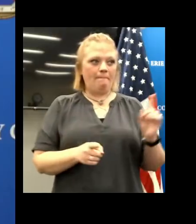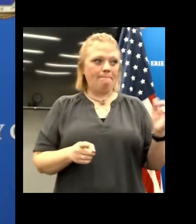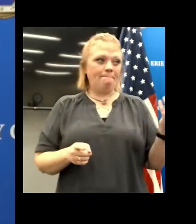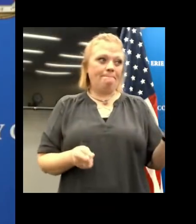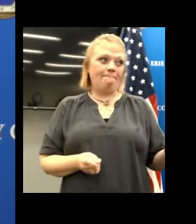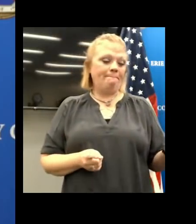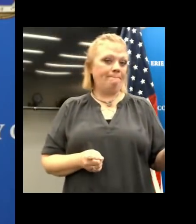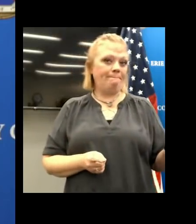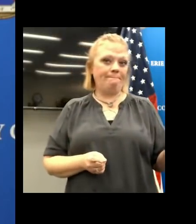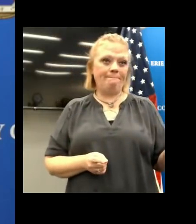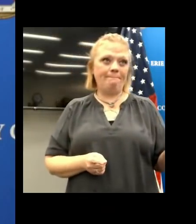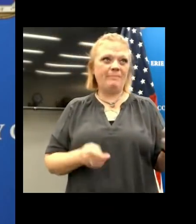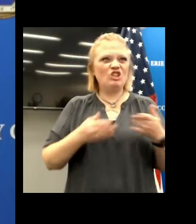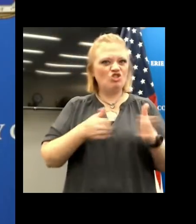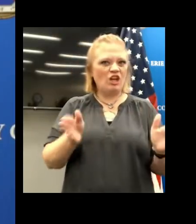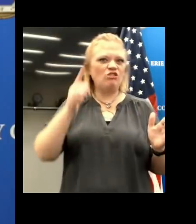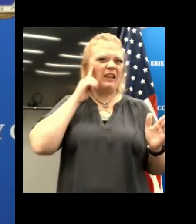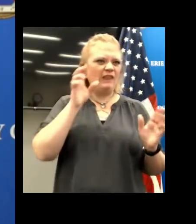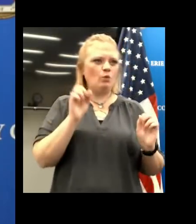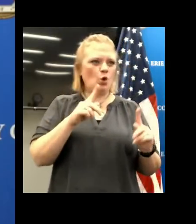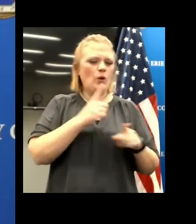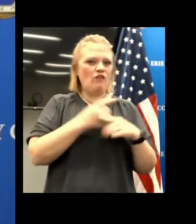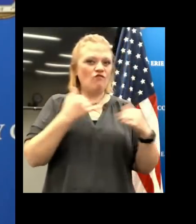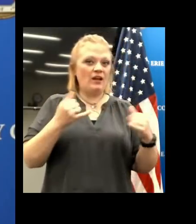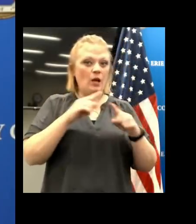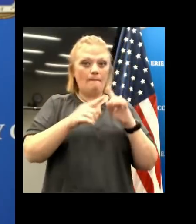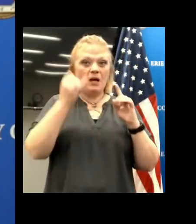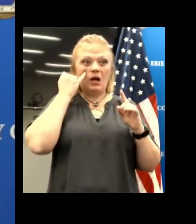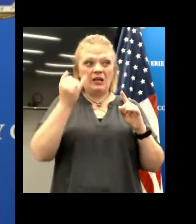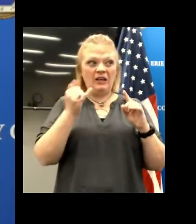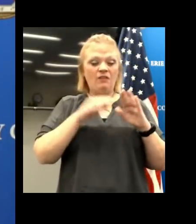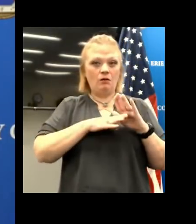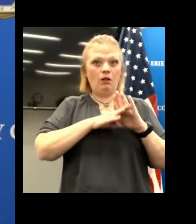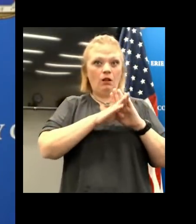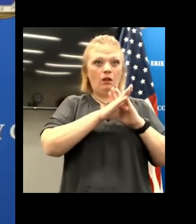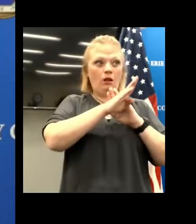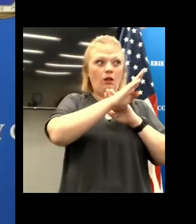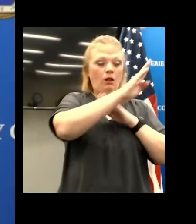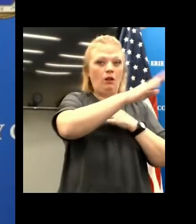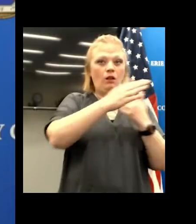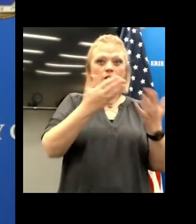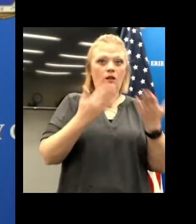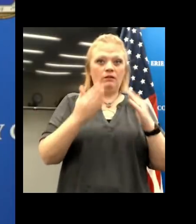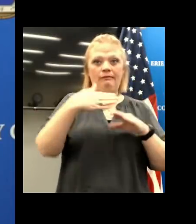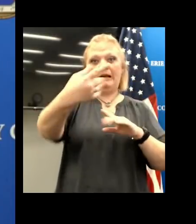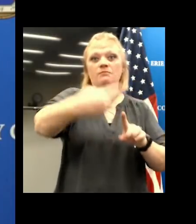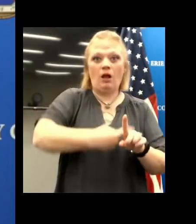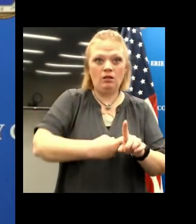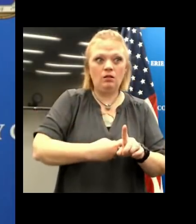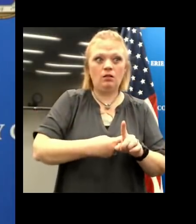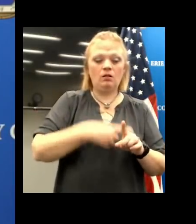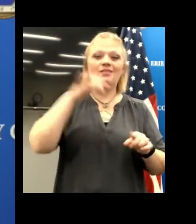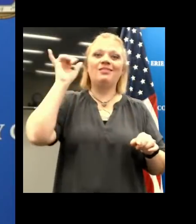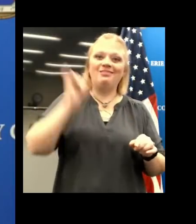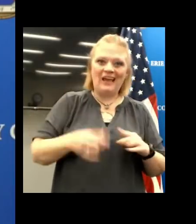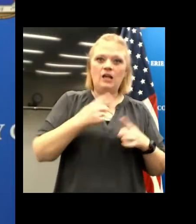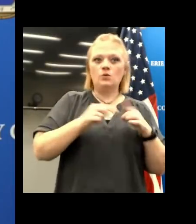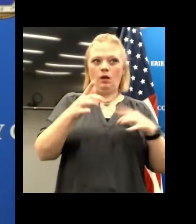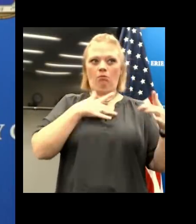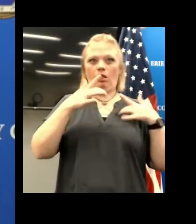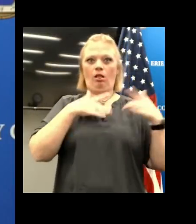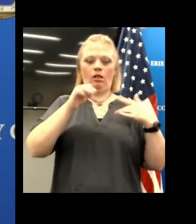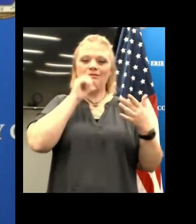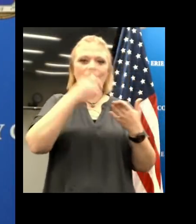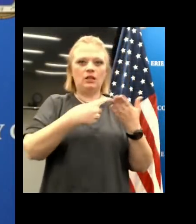general, I think we're okay right now, but if this rate keeps on going, we could be talking a month from now. That's what I'm really worried about. I'm not worried about the next